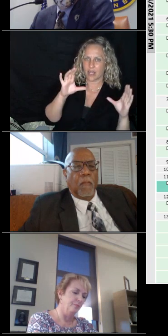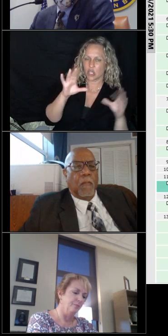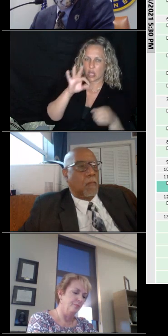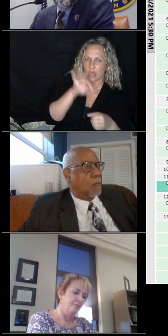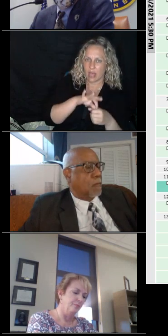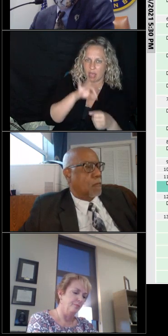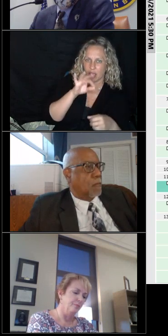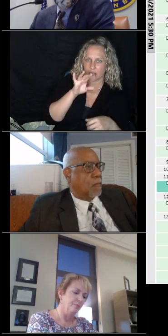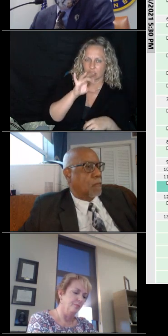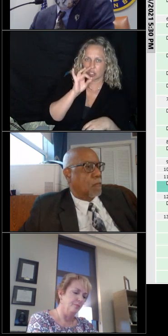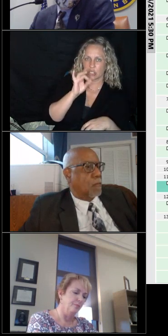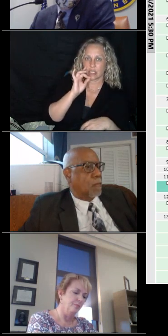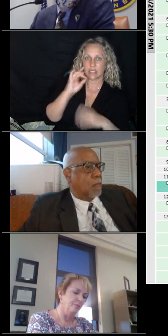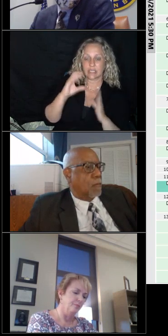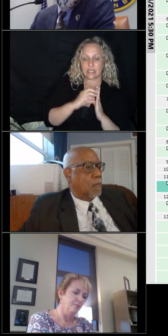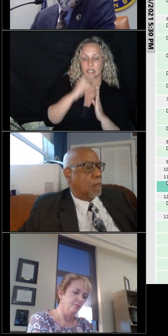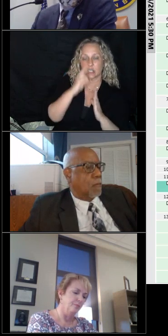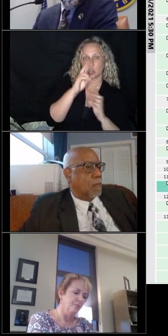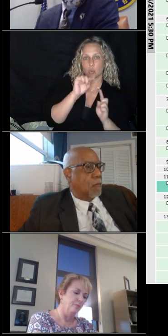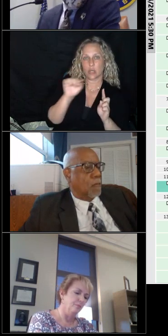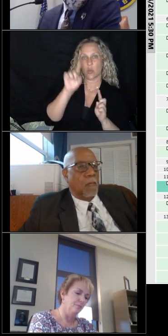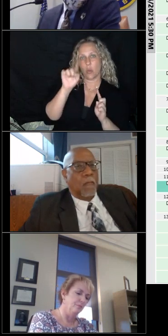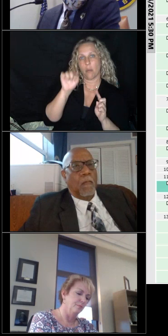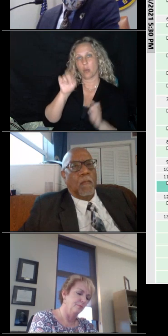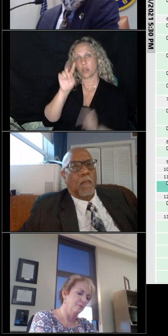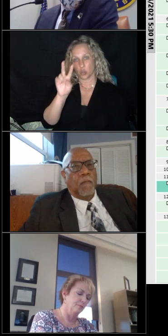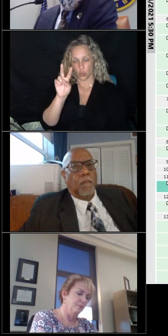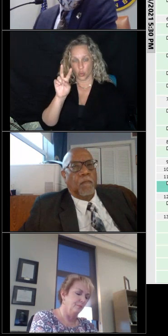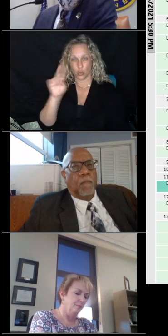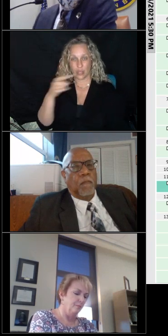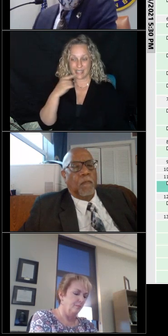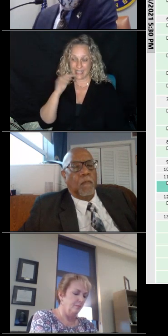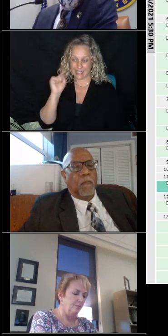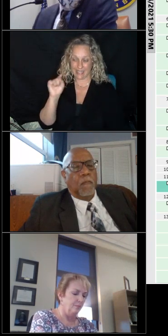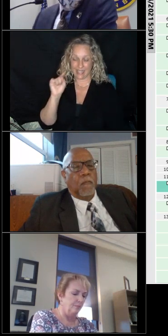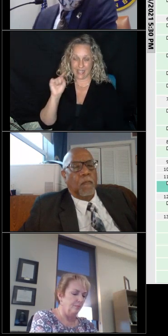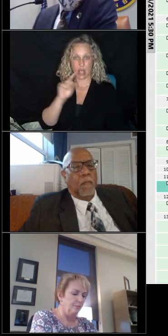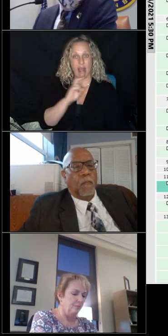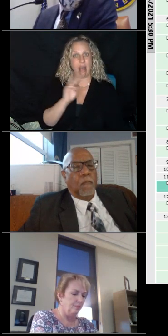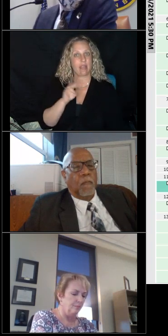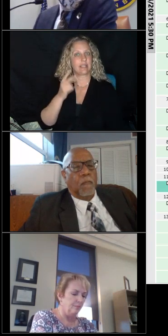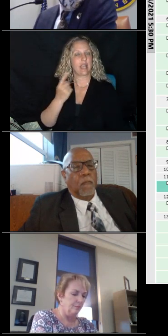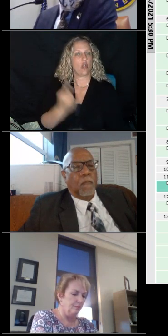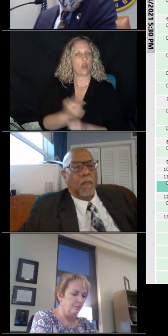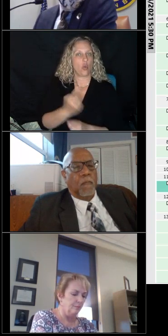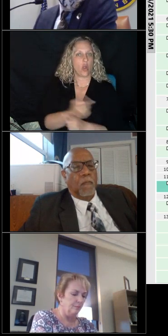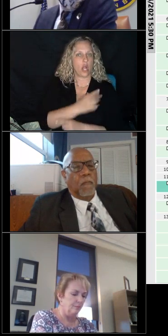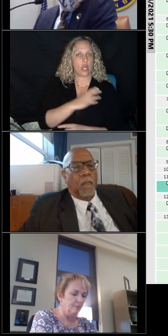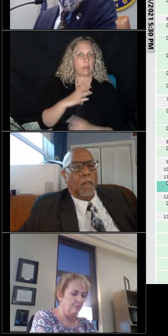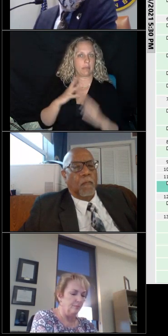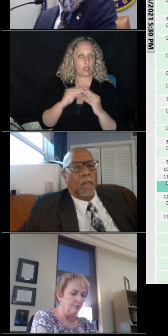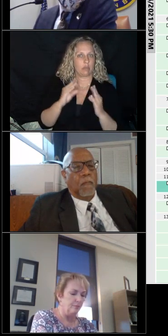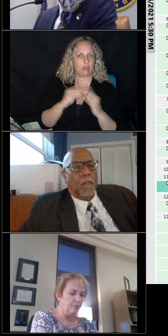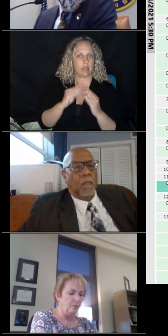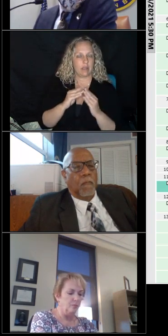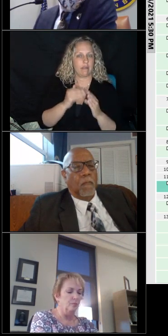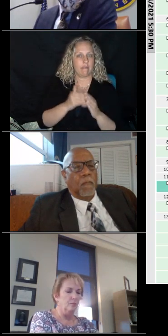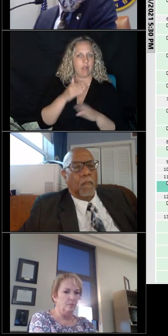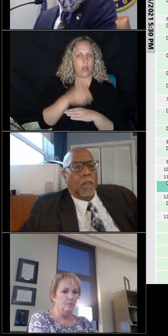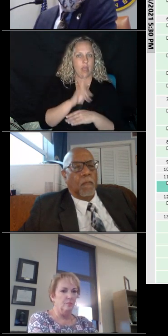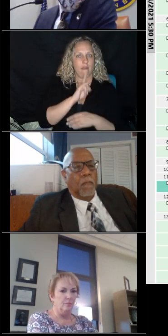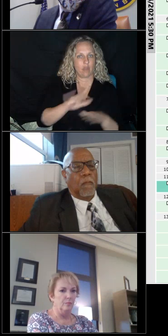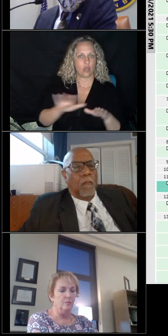look at section 2-1.2, it says at the second regular commission meeting following the swearing